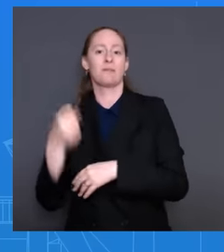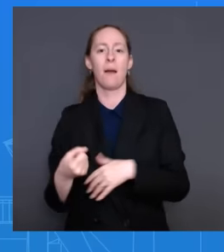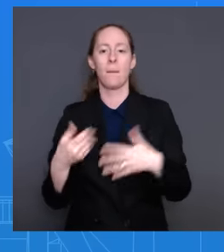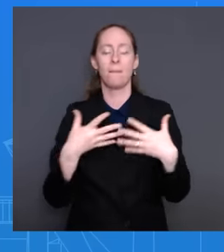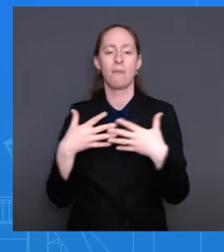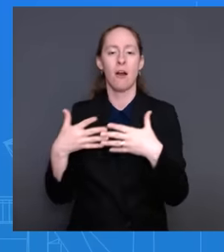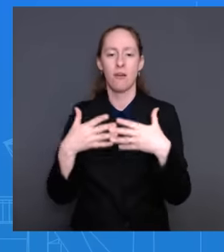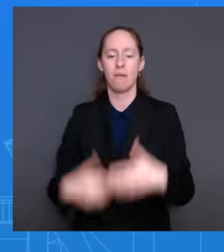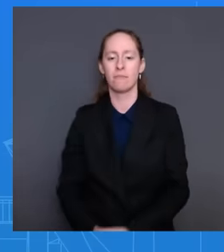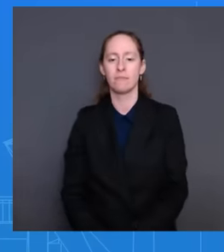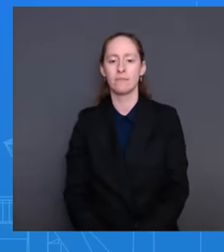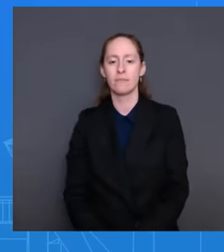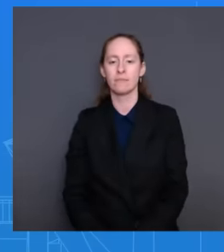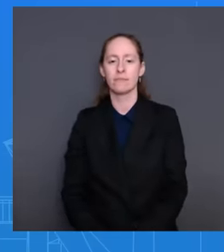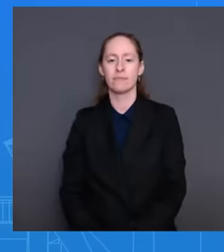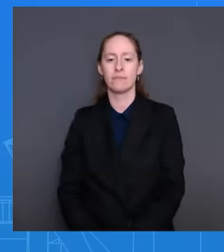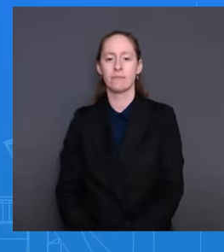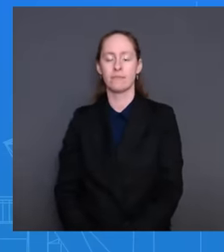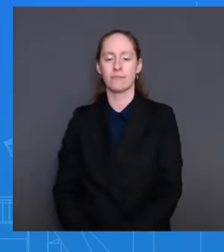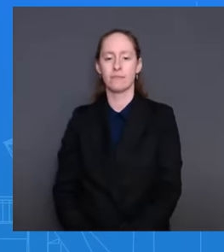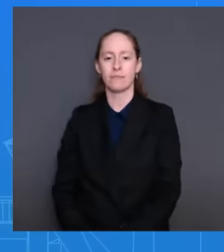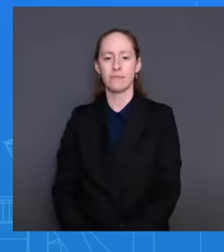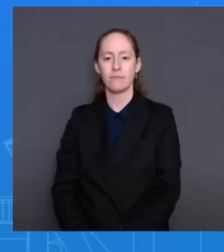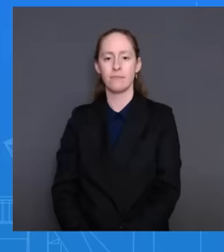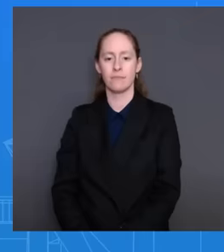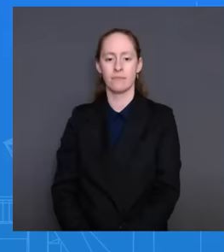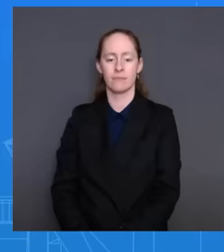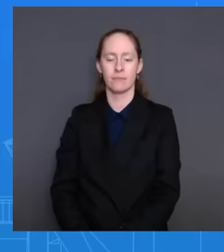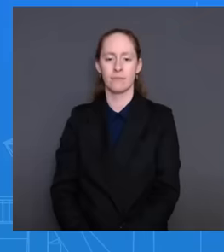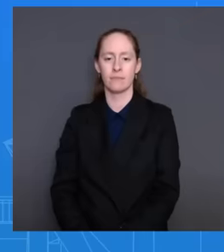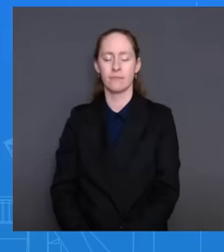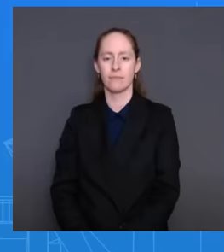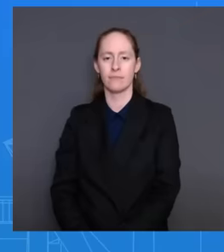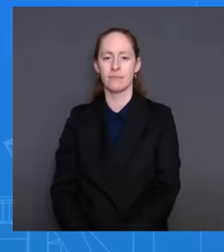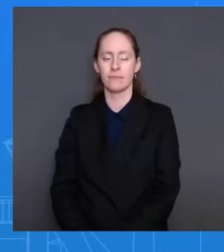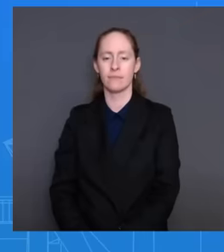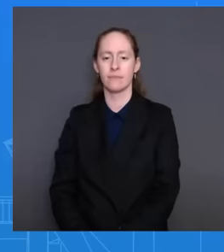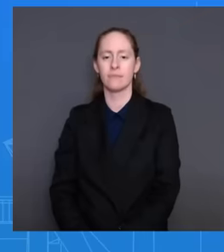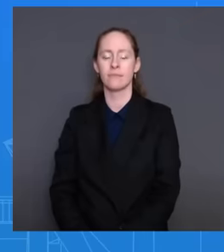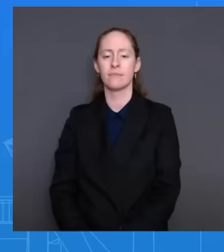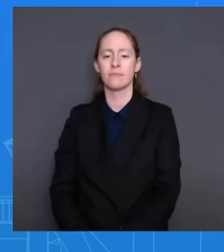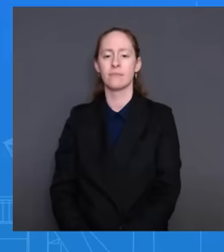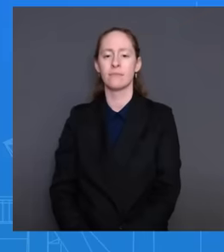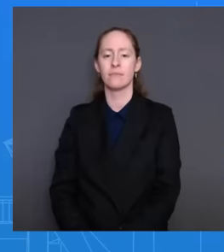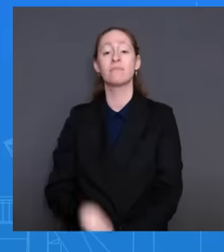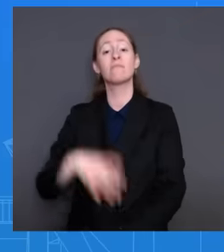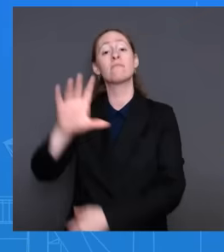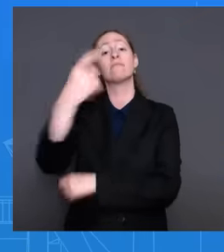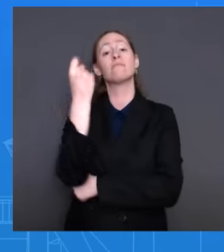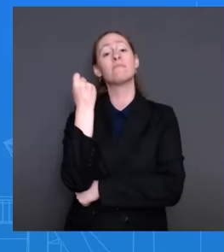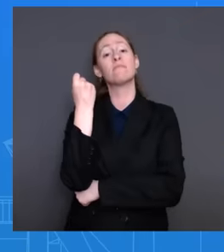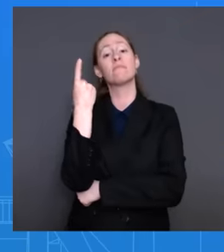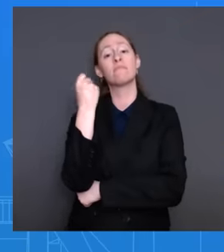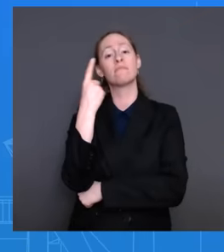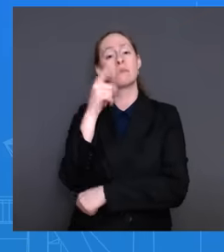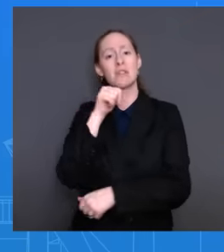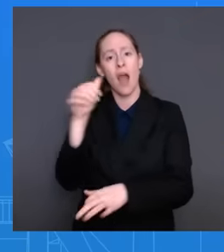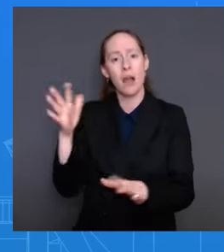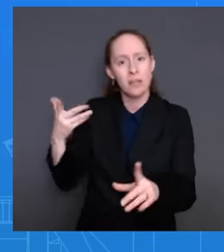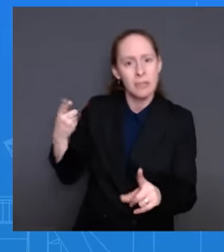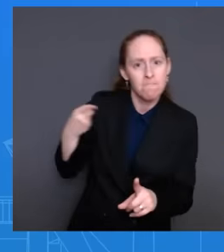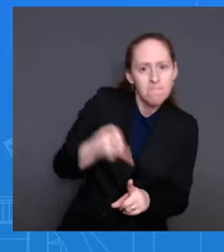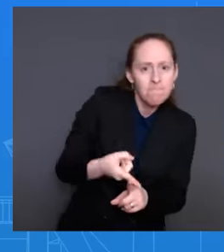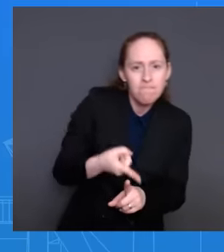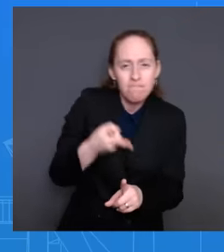Western Hemisphere, and we are joined not just by geography, but also by economic ties, democratic principles,